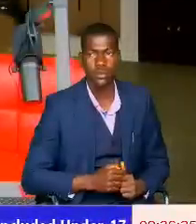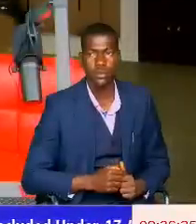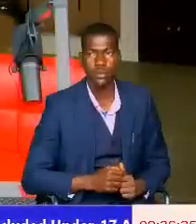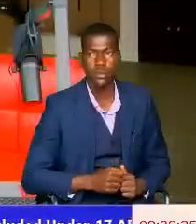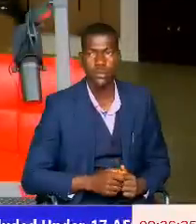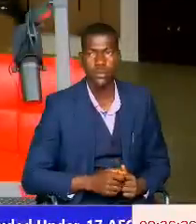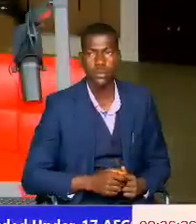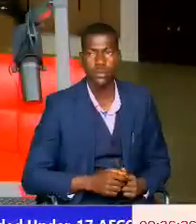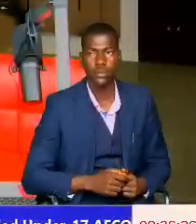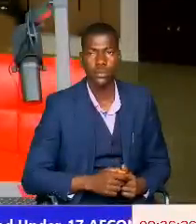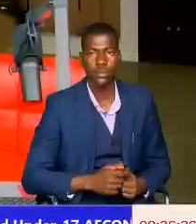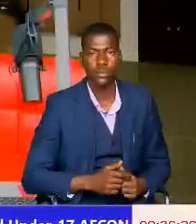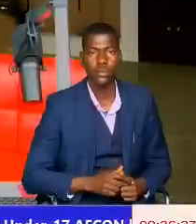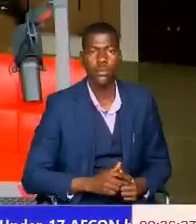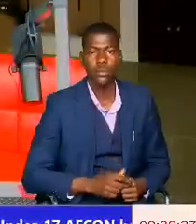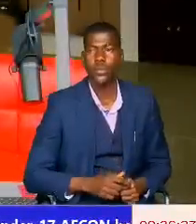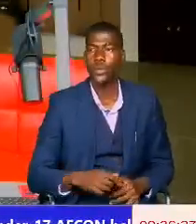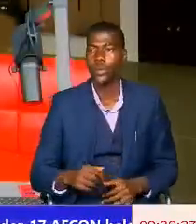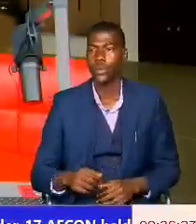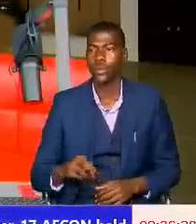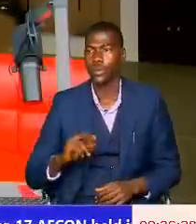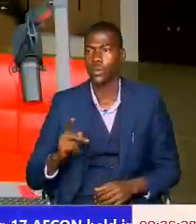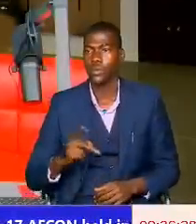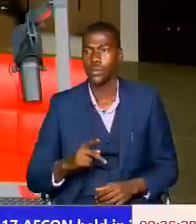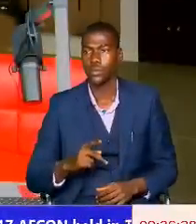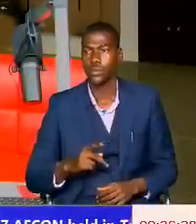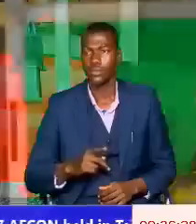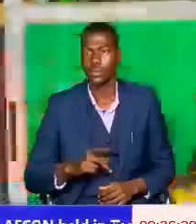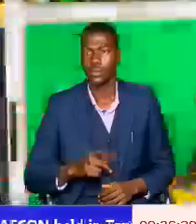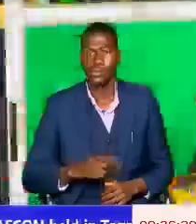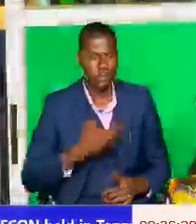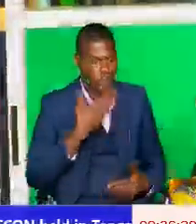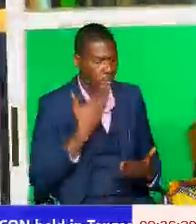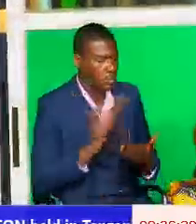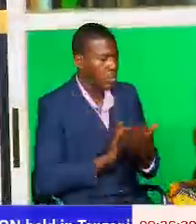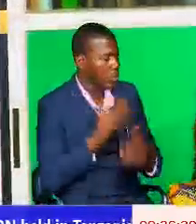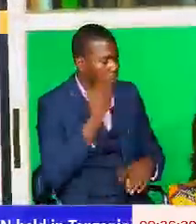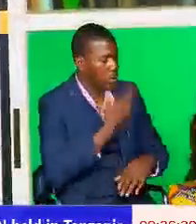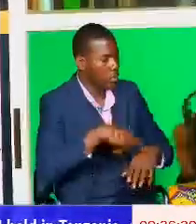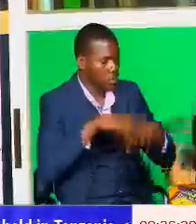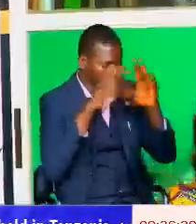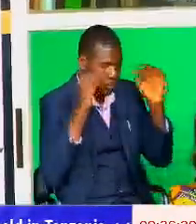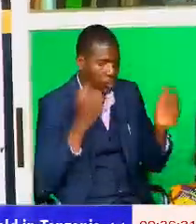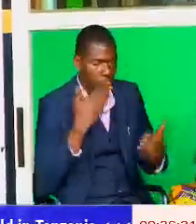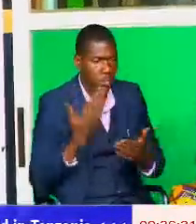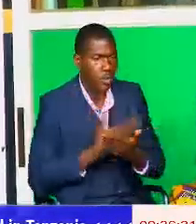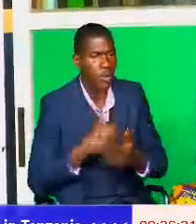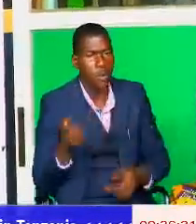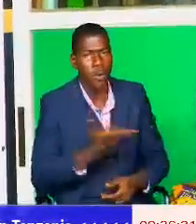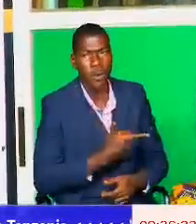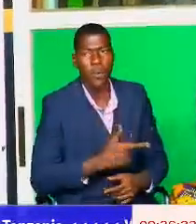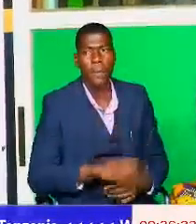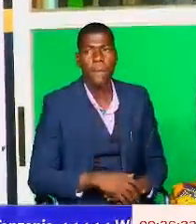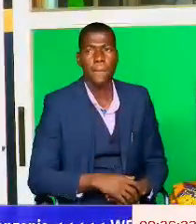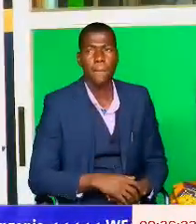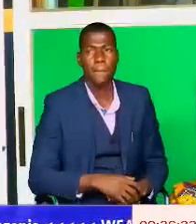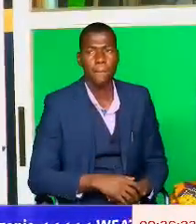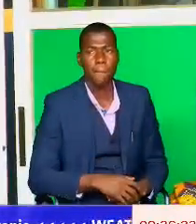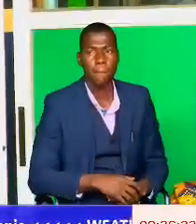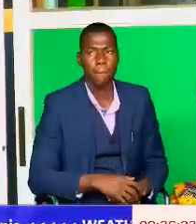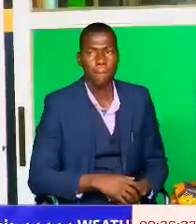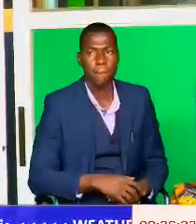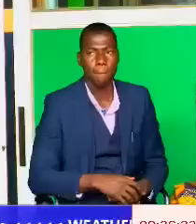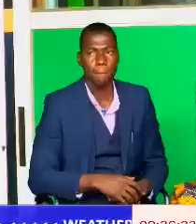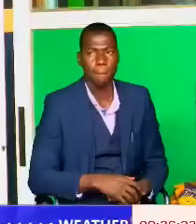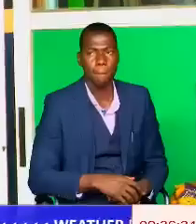used to standing. Mm-hmm. So take and close to your mouth, sir. Good morning, my ordinary president. Good morning, Brekete Family. Mm. Yes.